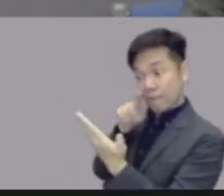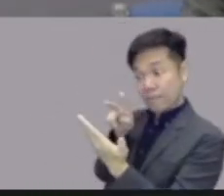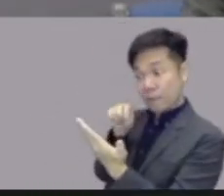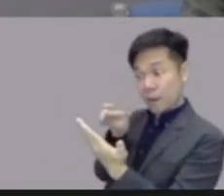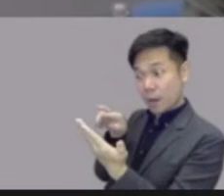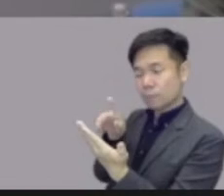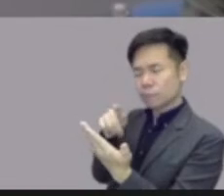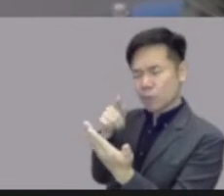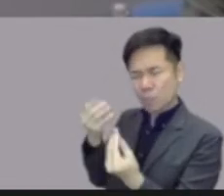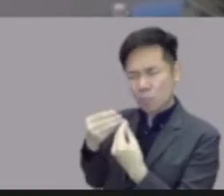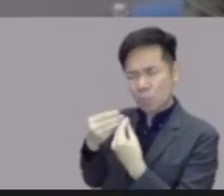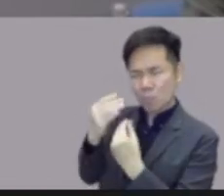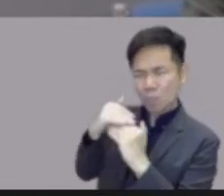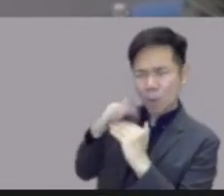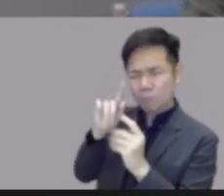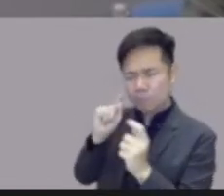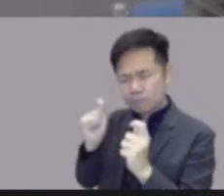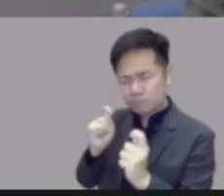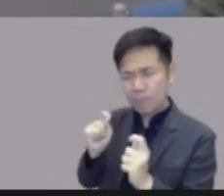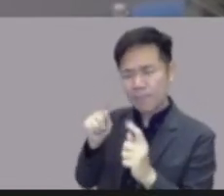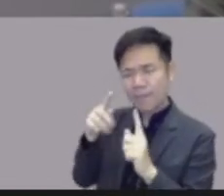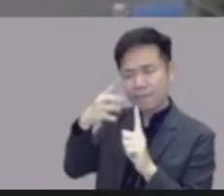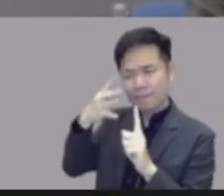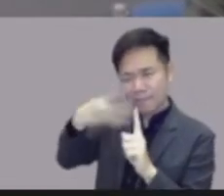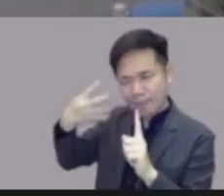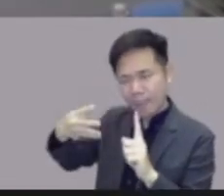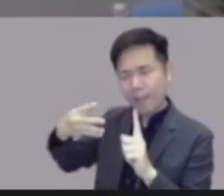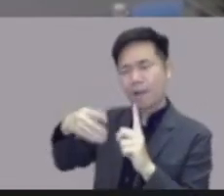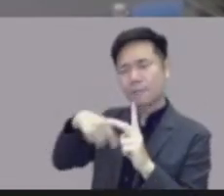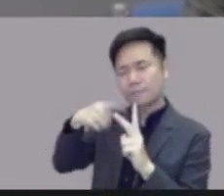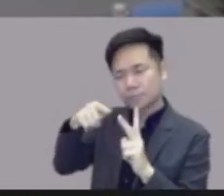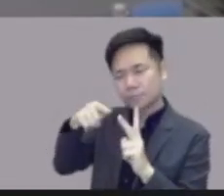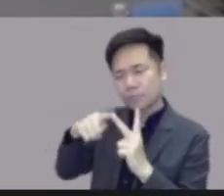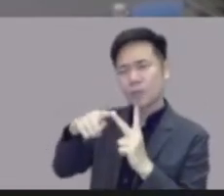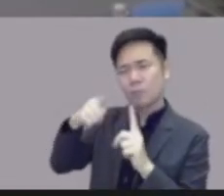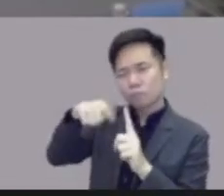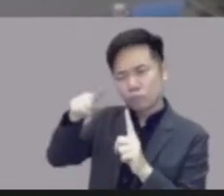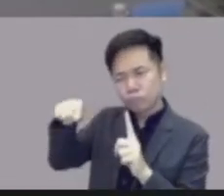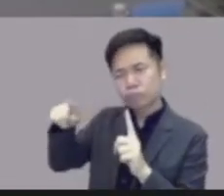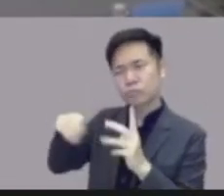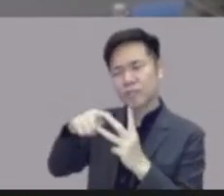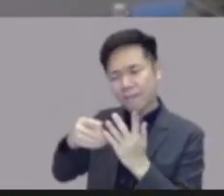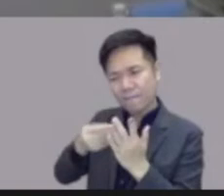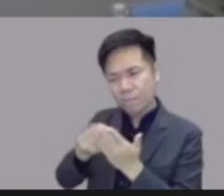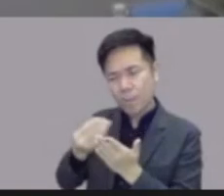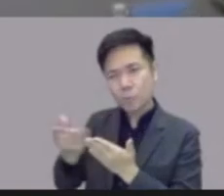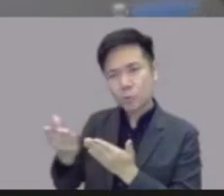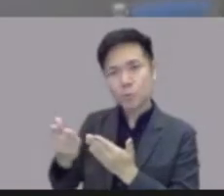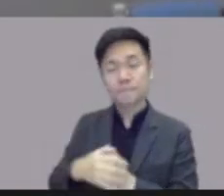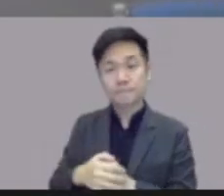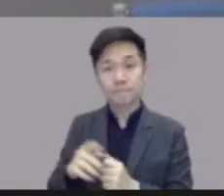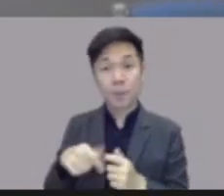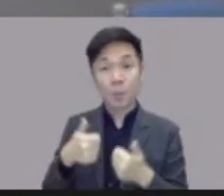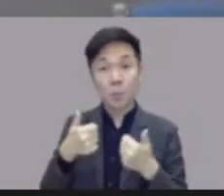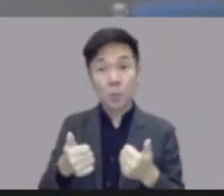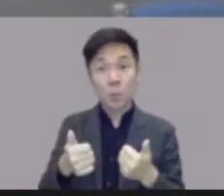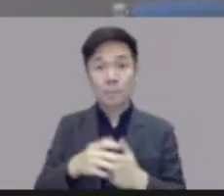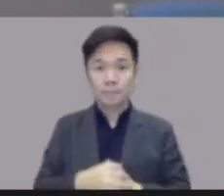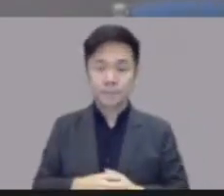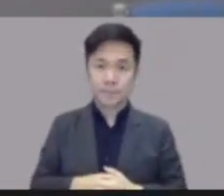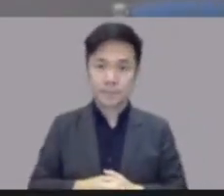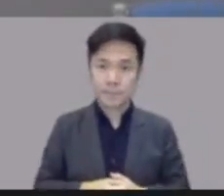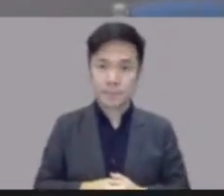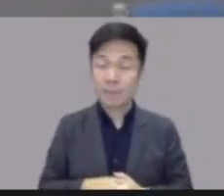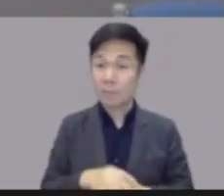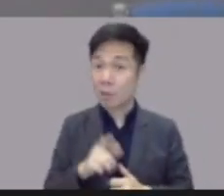margins and learning and amend cities I would like to stress that realize from promising 2 to promoting and strings in sustainable